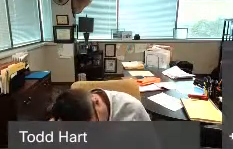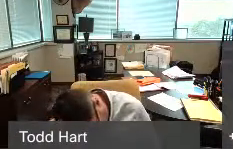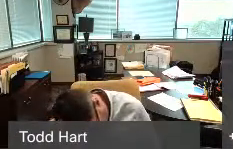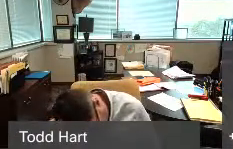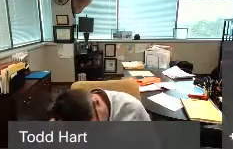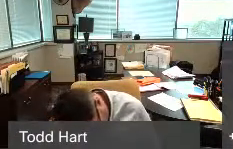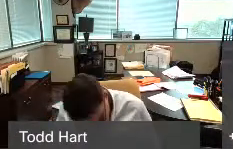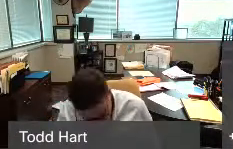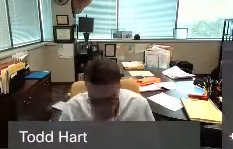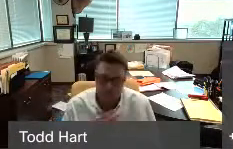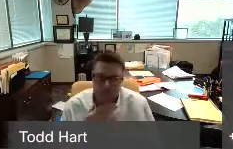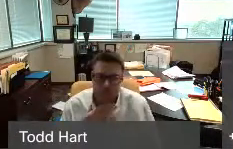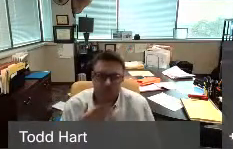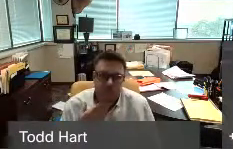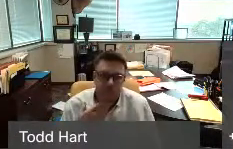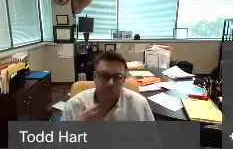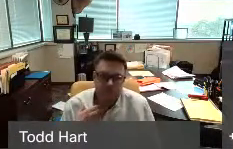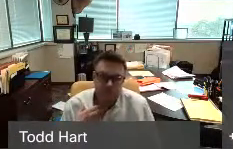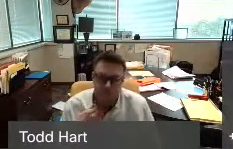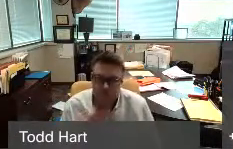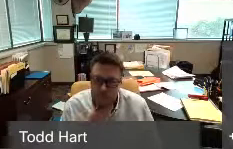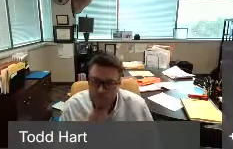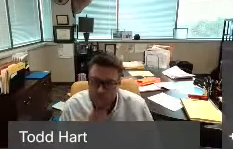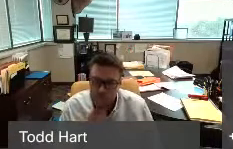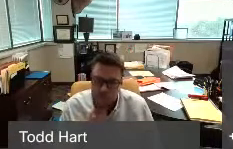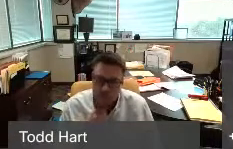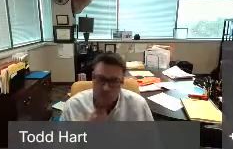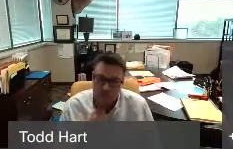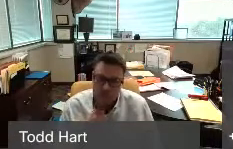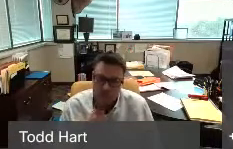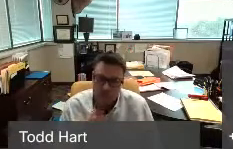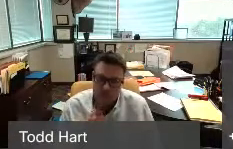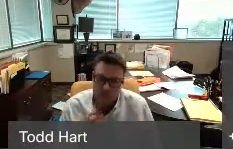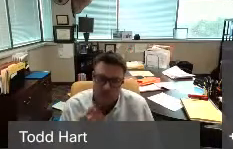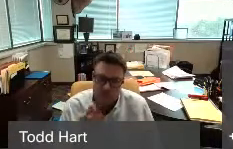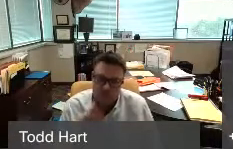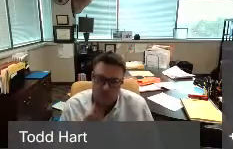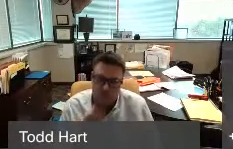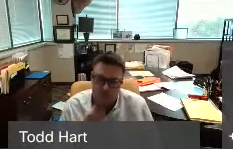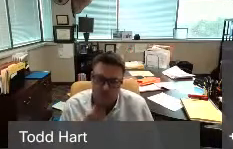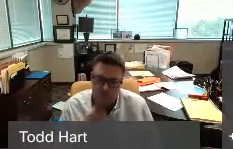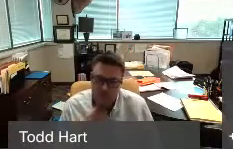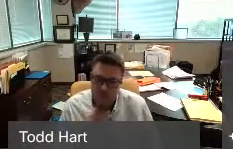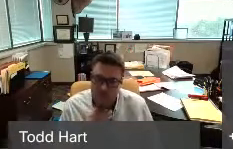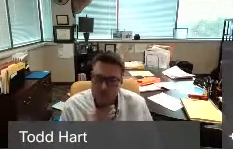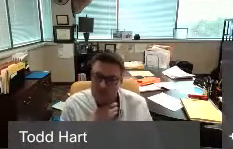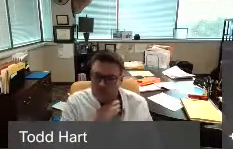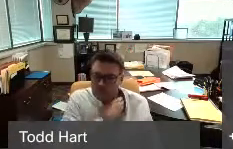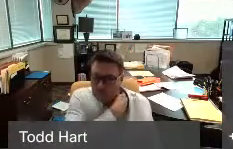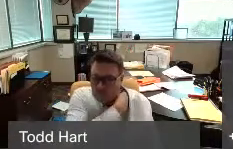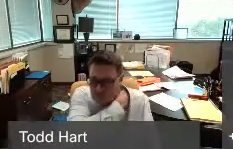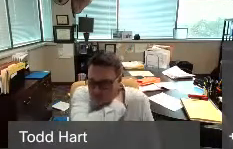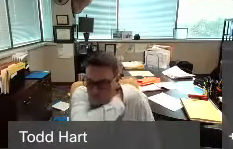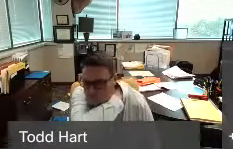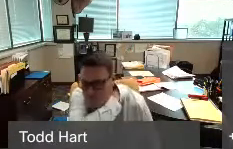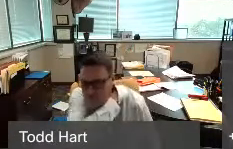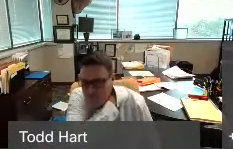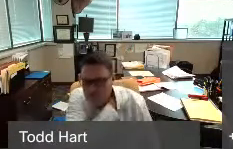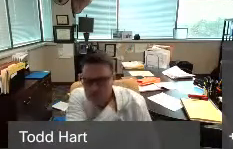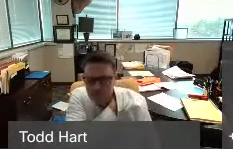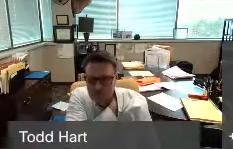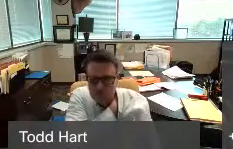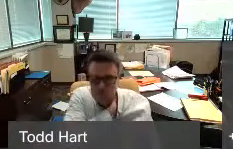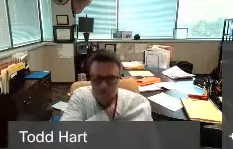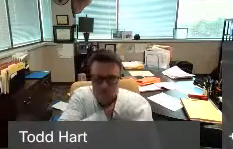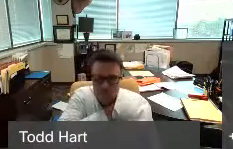This space will also be used for indoor play area. There will be an outdoor play area between the 2 buildings and an existing rock wall which runs north-south